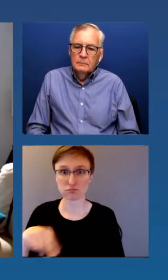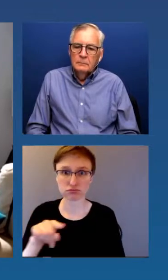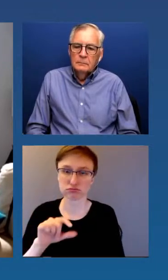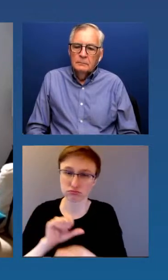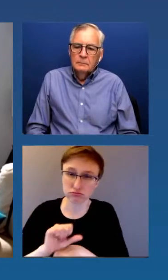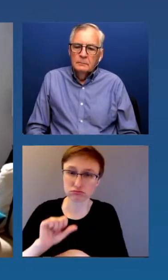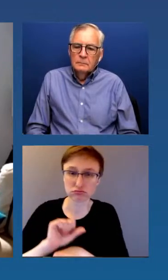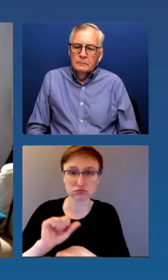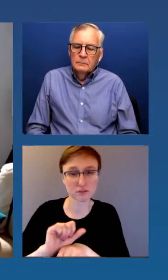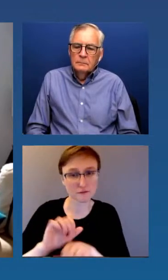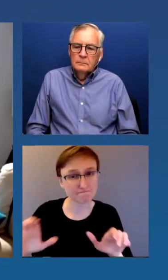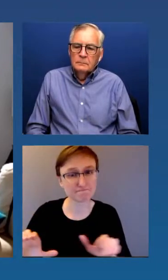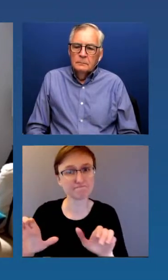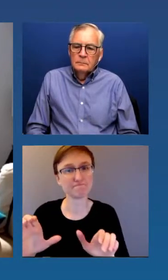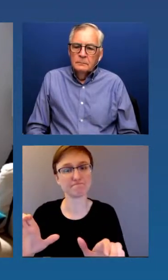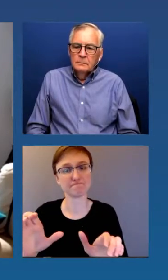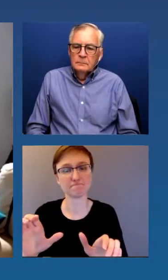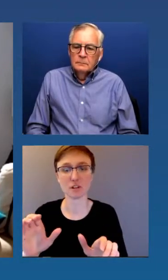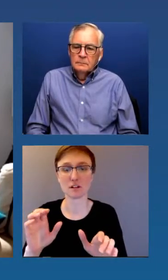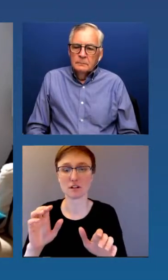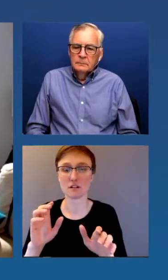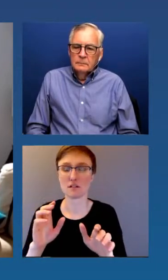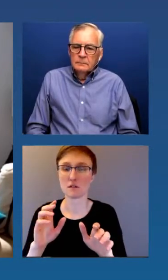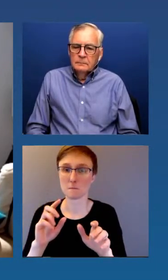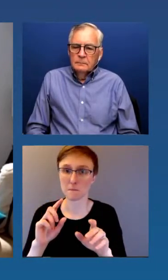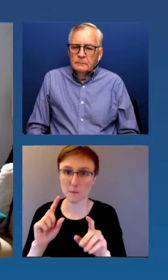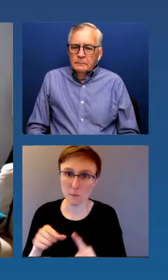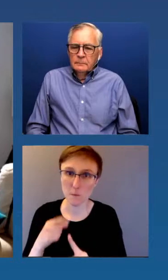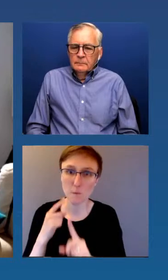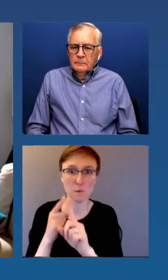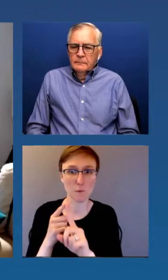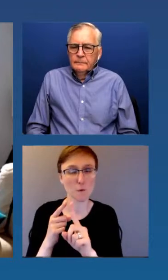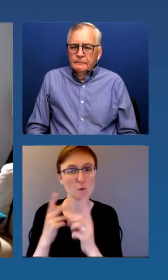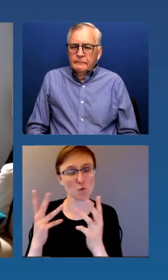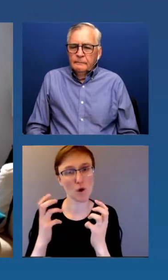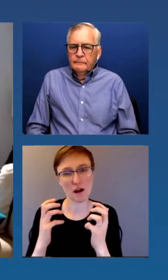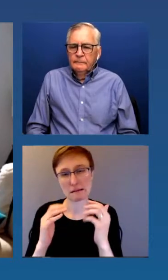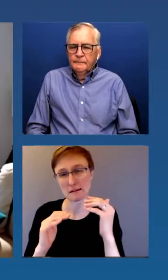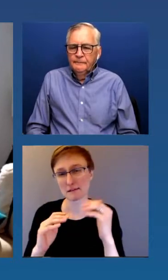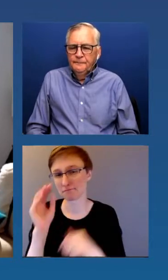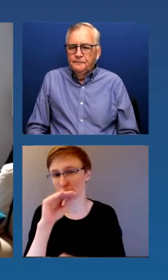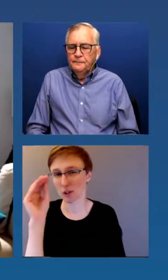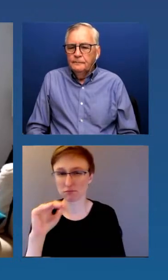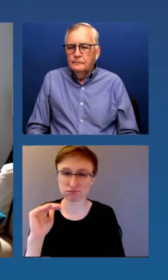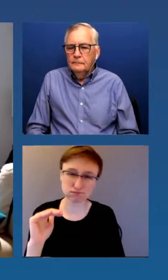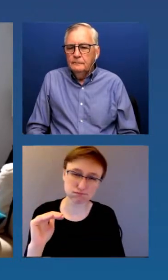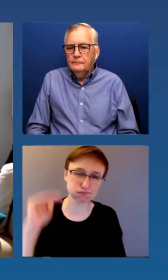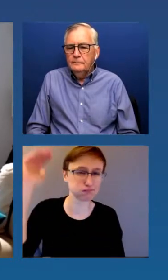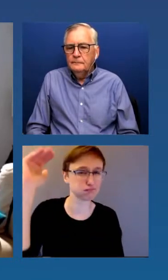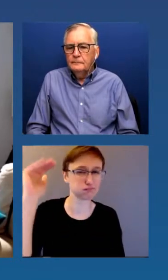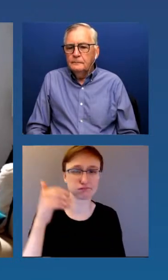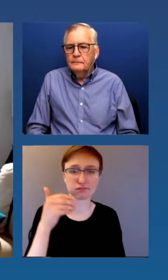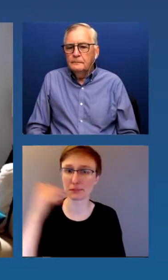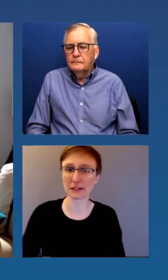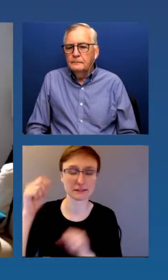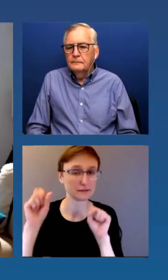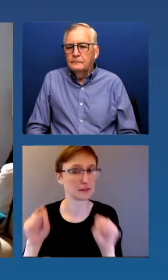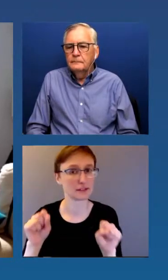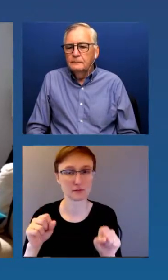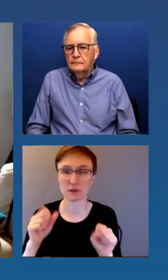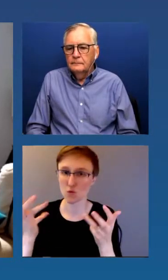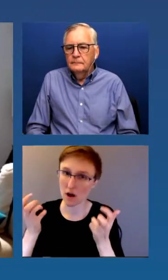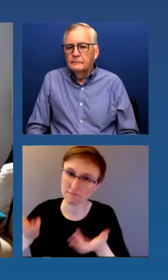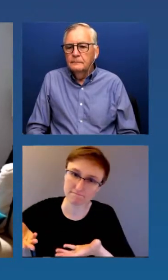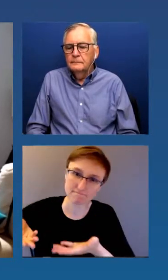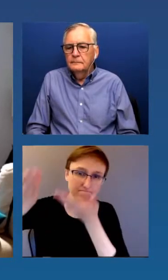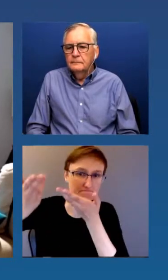core objective is to get to as high a percentage of vaccination as possible.